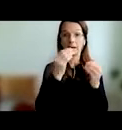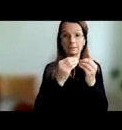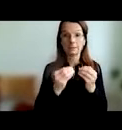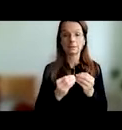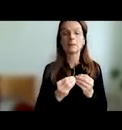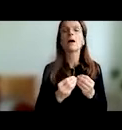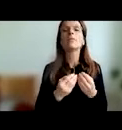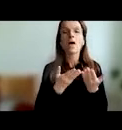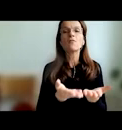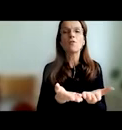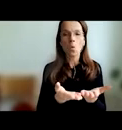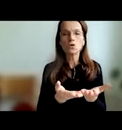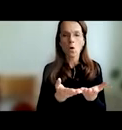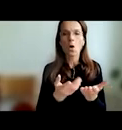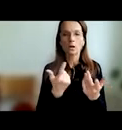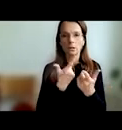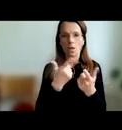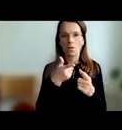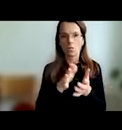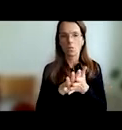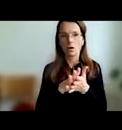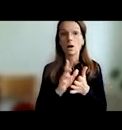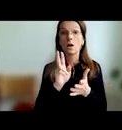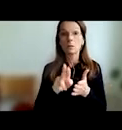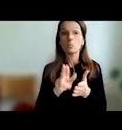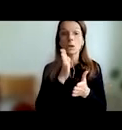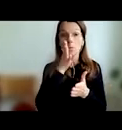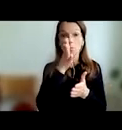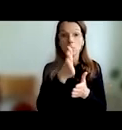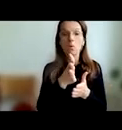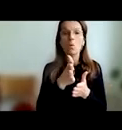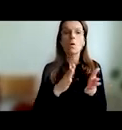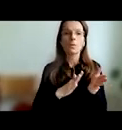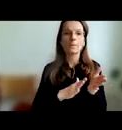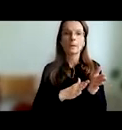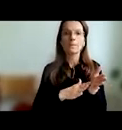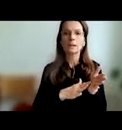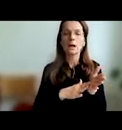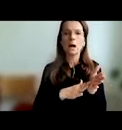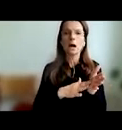the system. Then it will also have the possibility